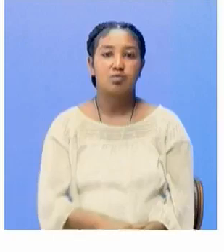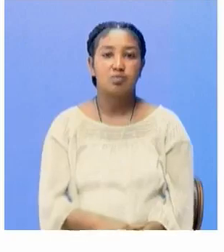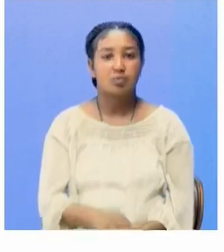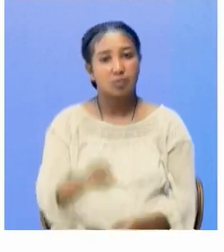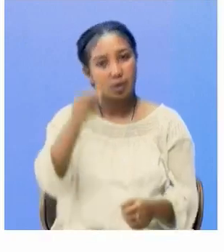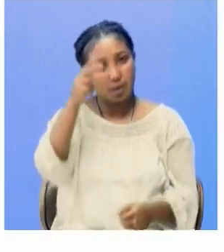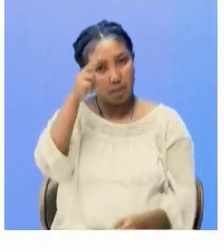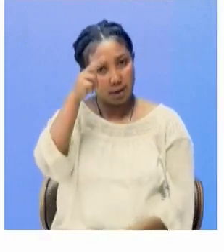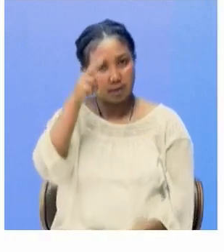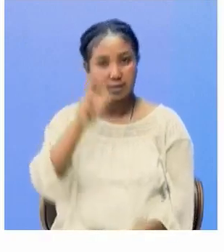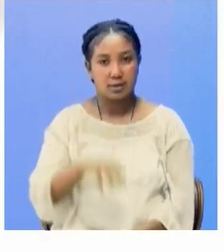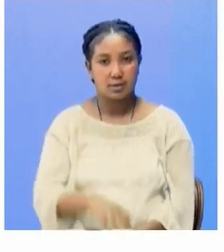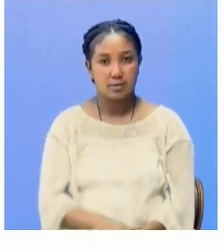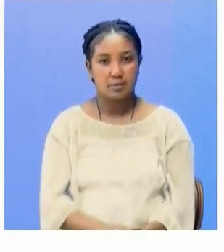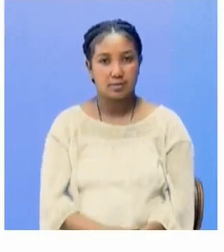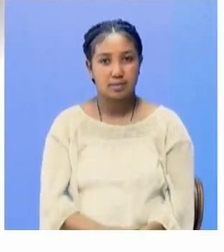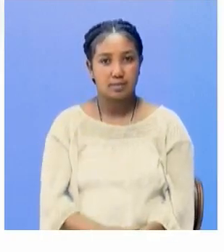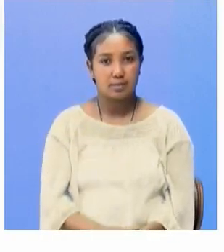brothers.